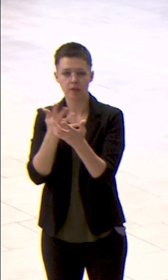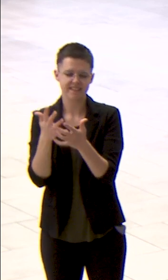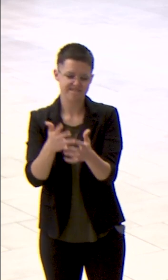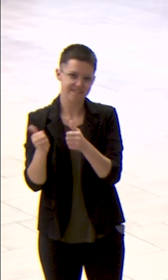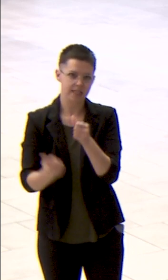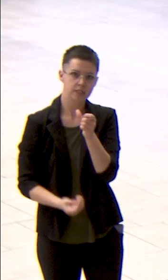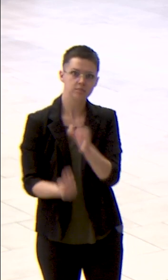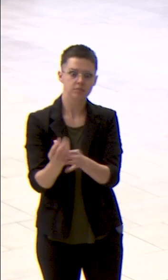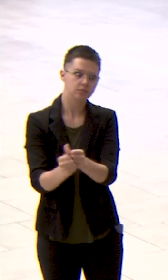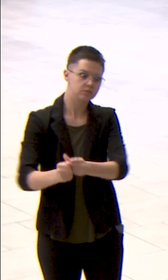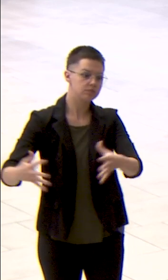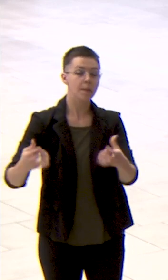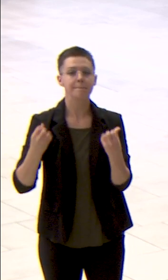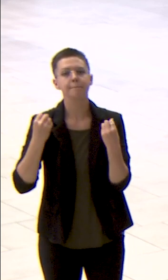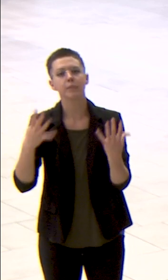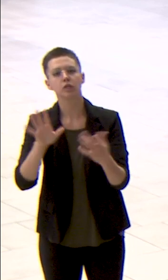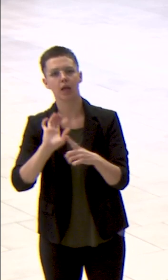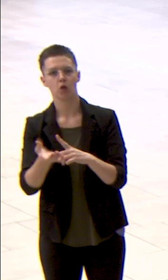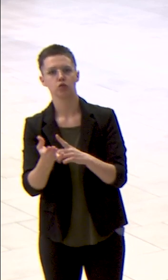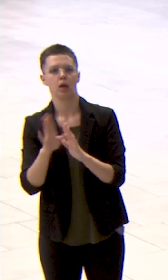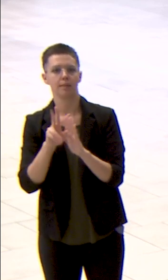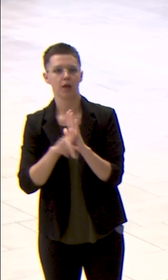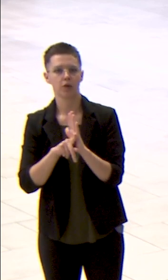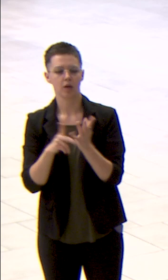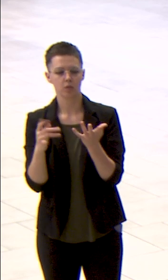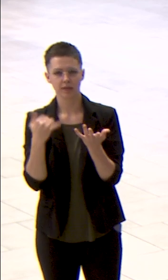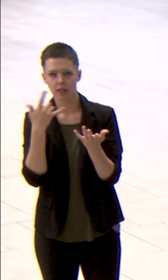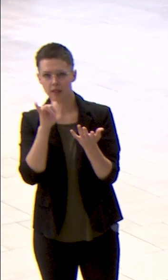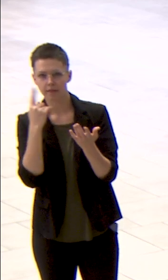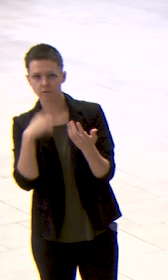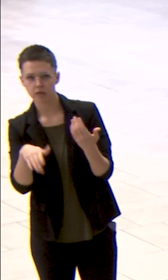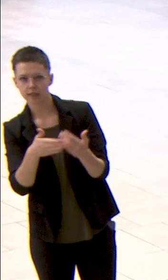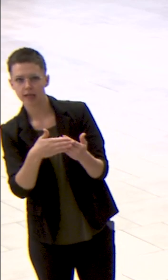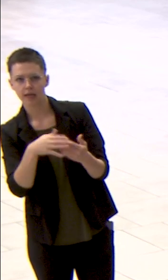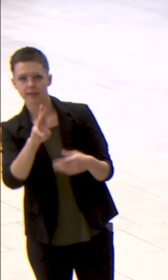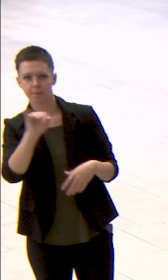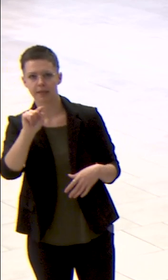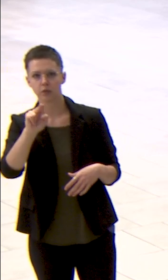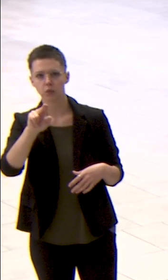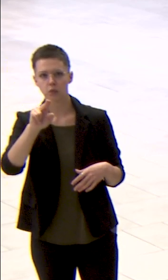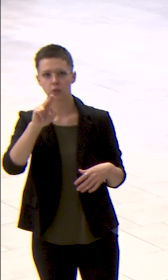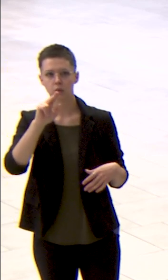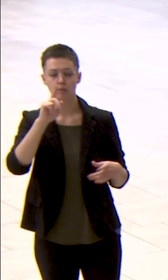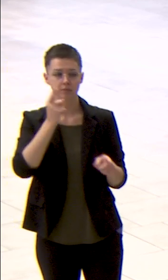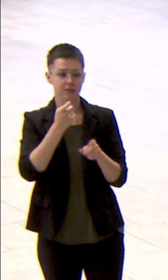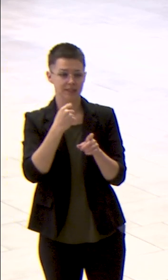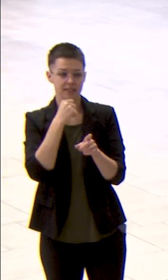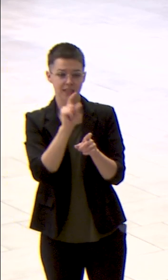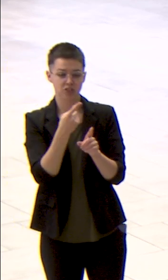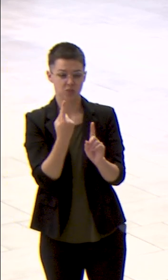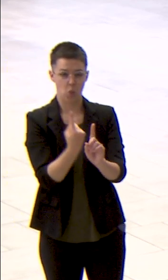of multi-ethnic backgrounds. And so what does that next phase look like for Mithu, which is, yeah, not an insular